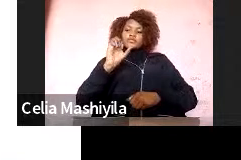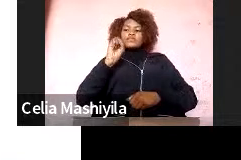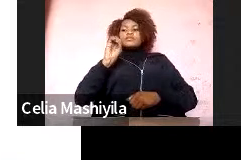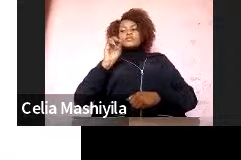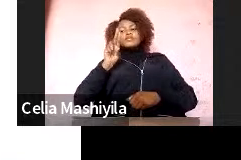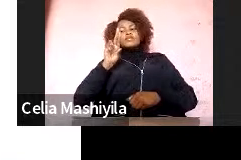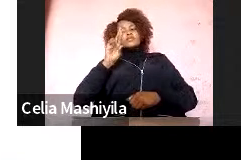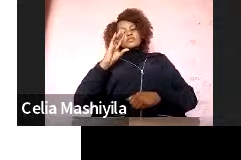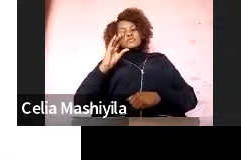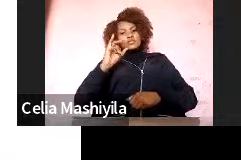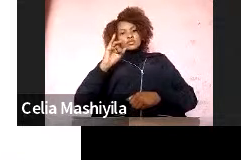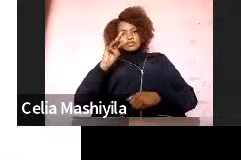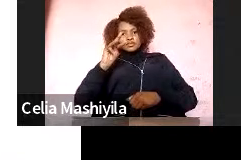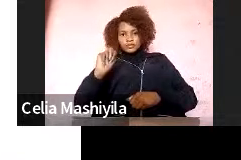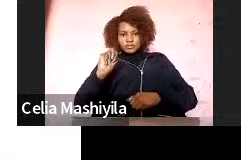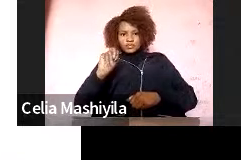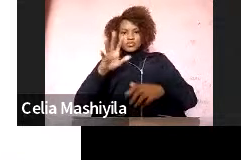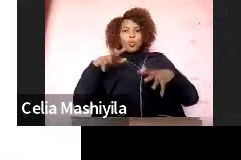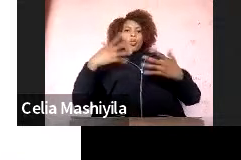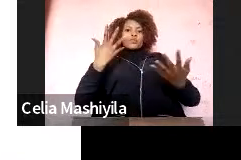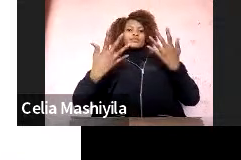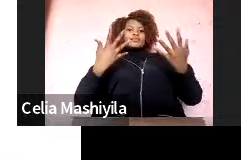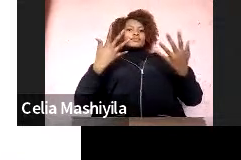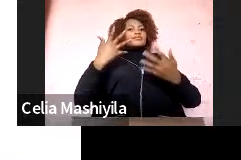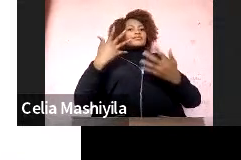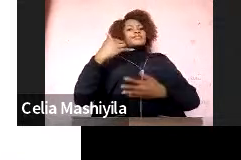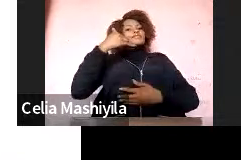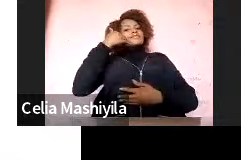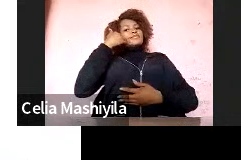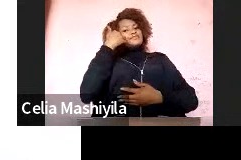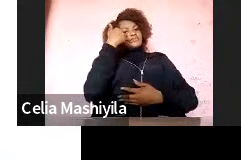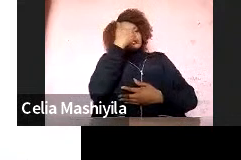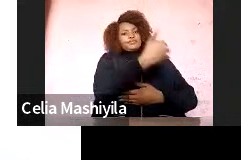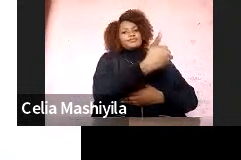hotline. Yes, our hotline is 0800